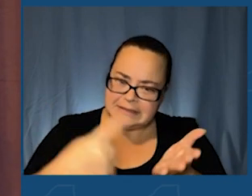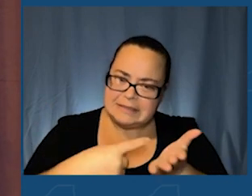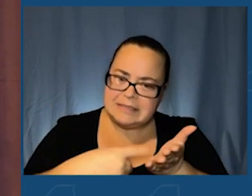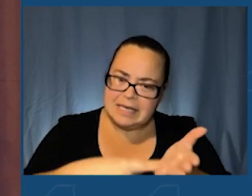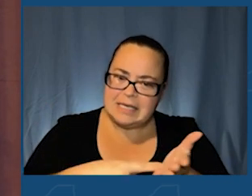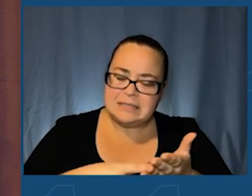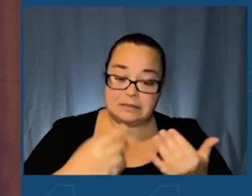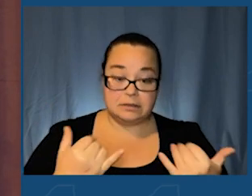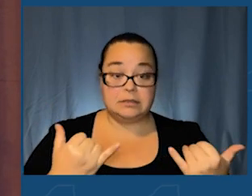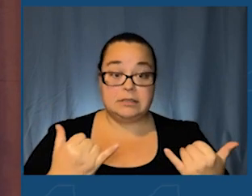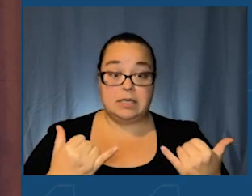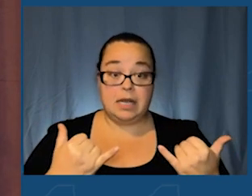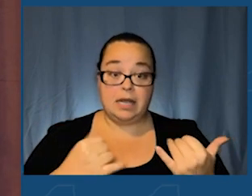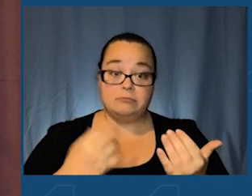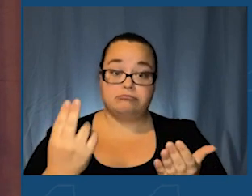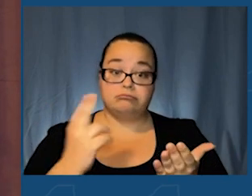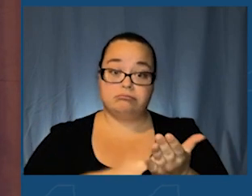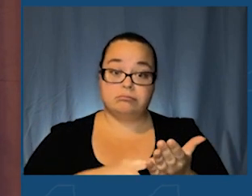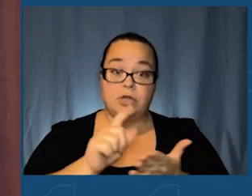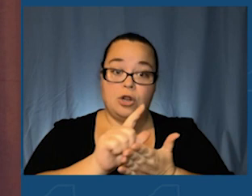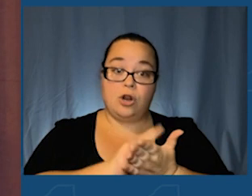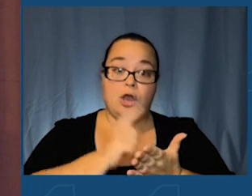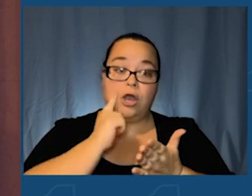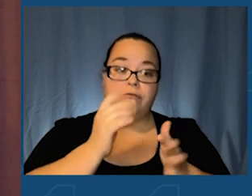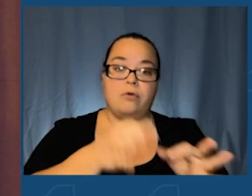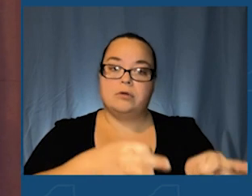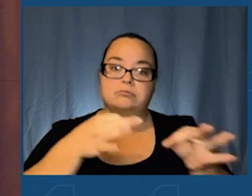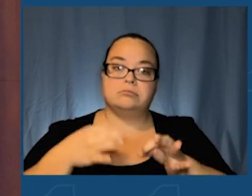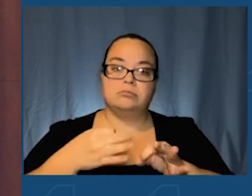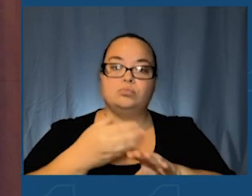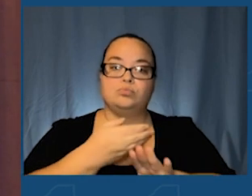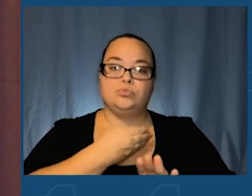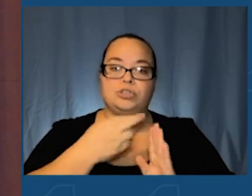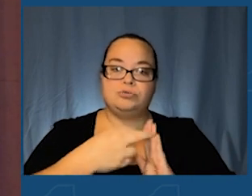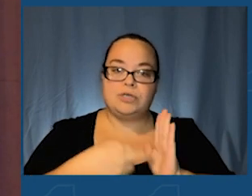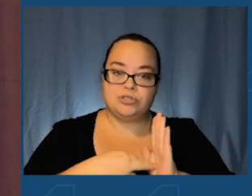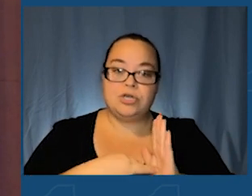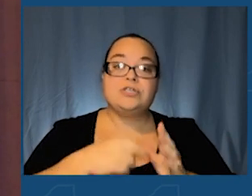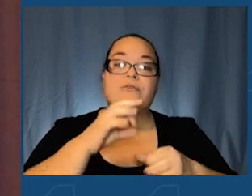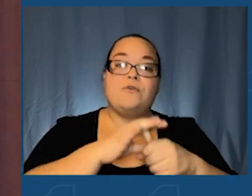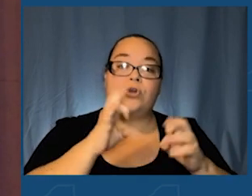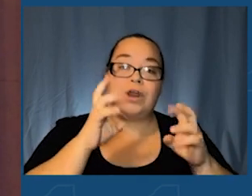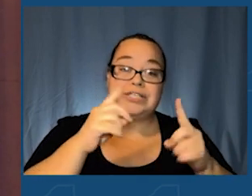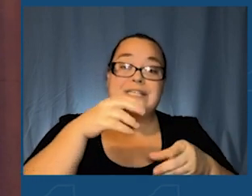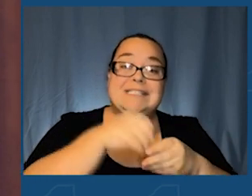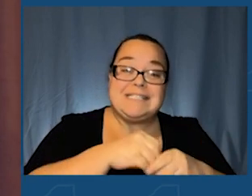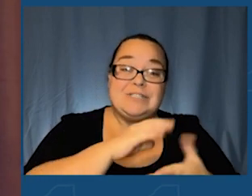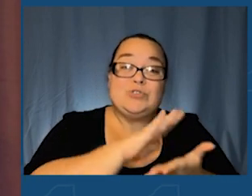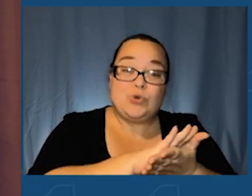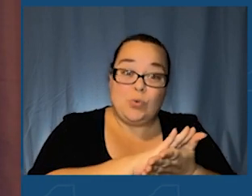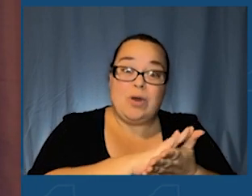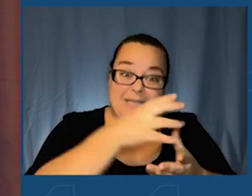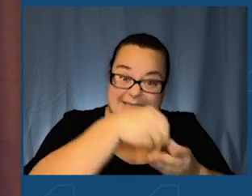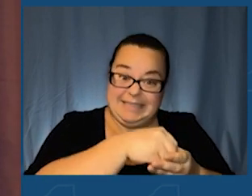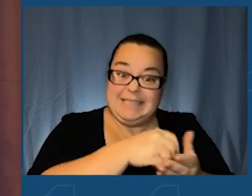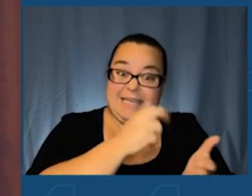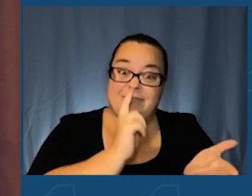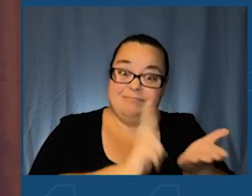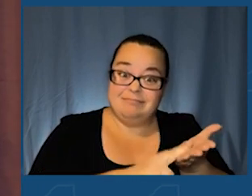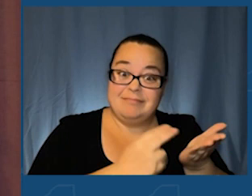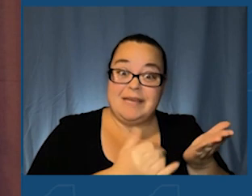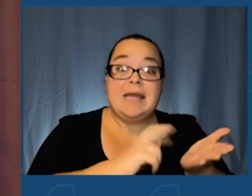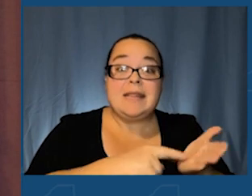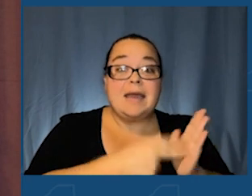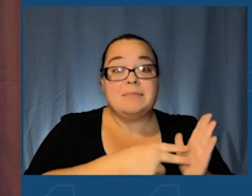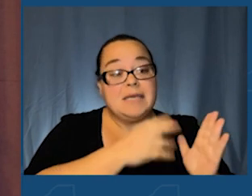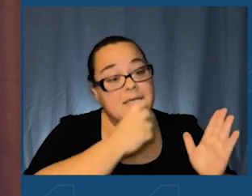expand registration, pre-registration, and voter education programs in schools. So when everybody's 18, they are primed and ready to go. Primed